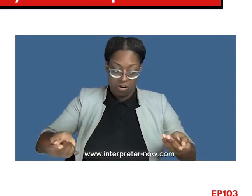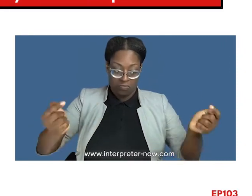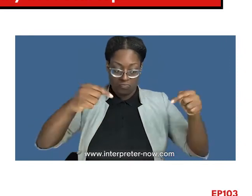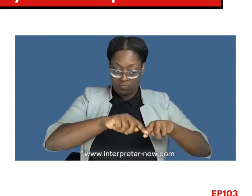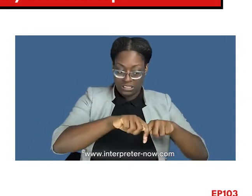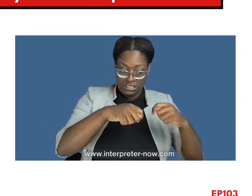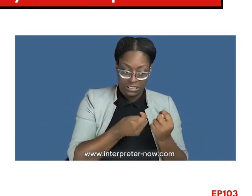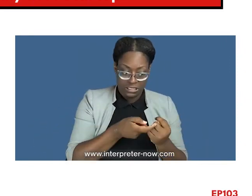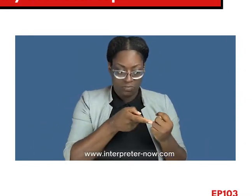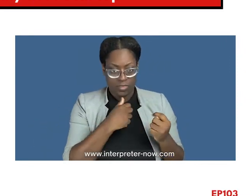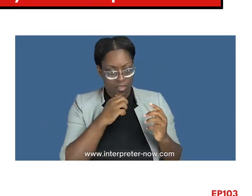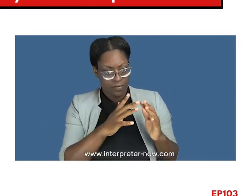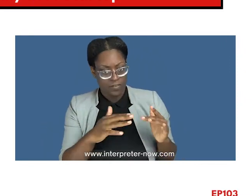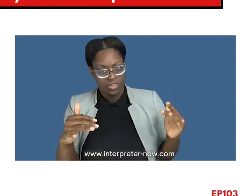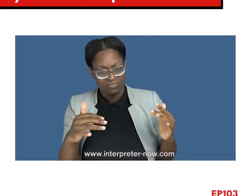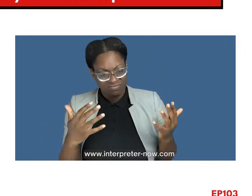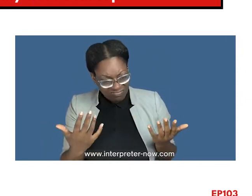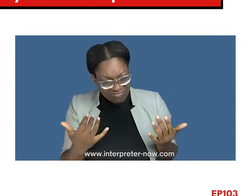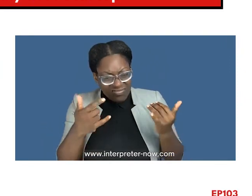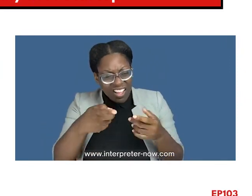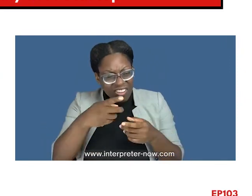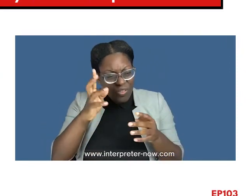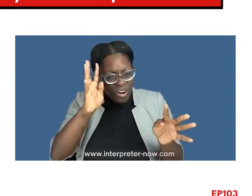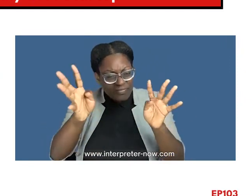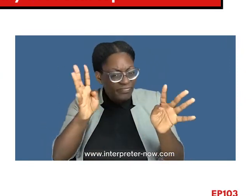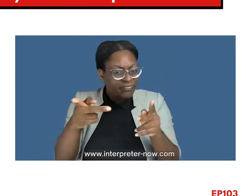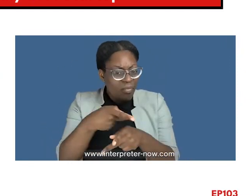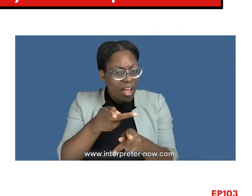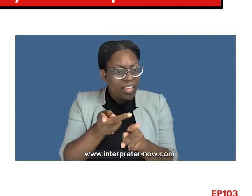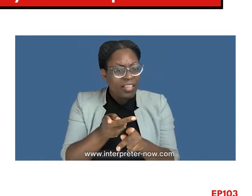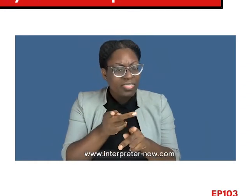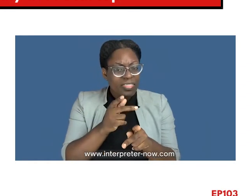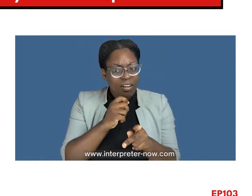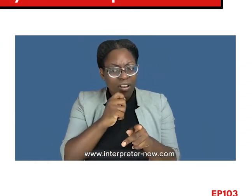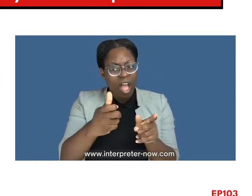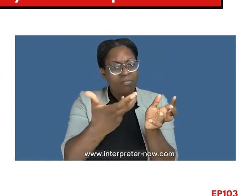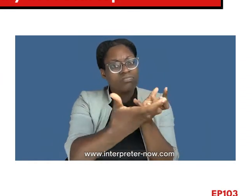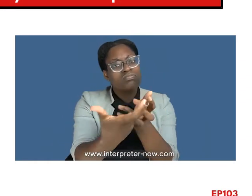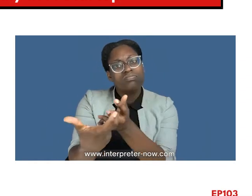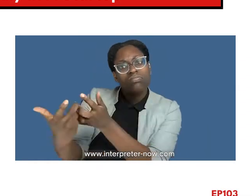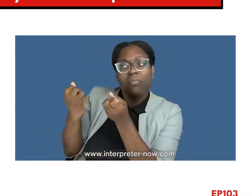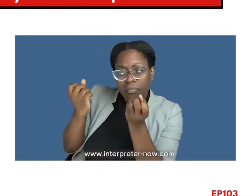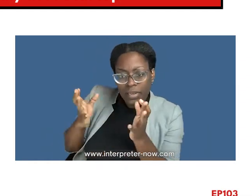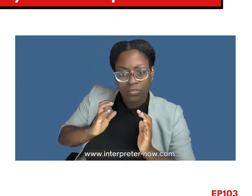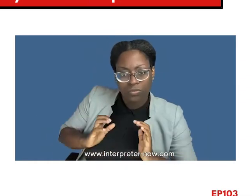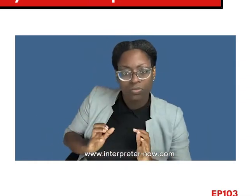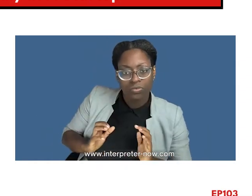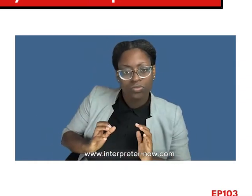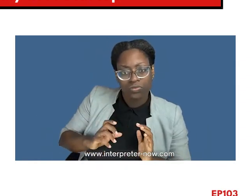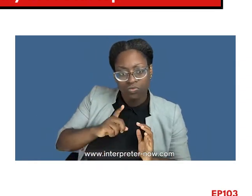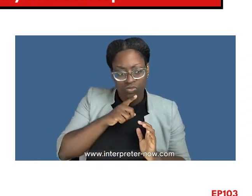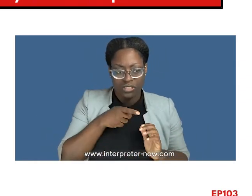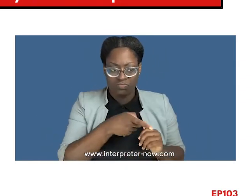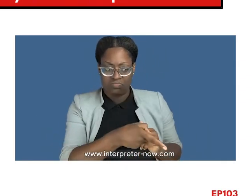That's a big risk that you take. And so bring a diverse team together from the beginning to design and create an